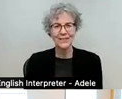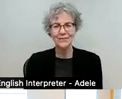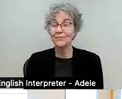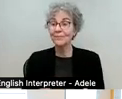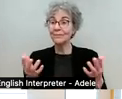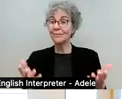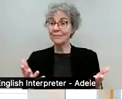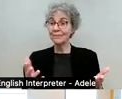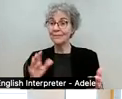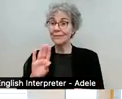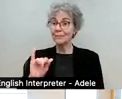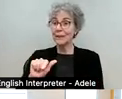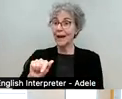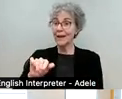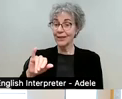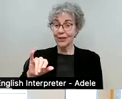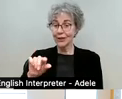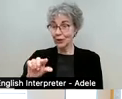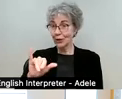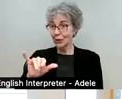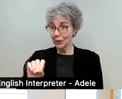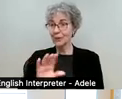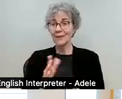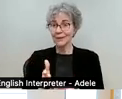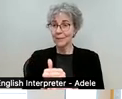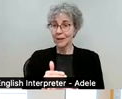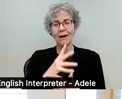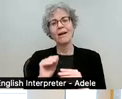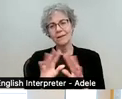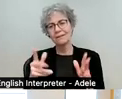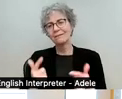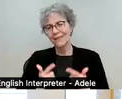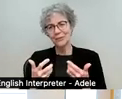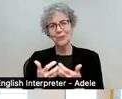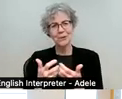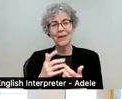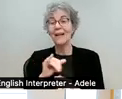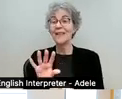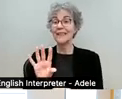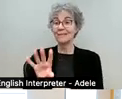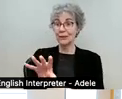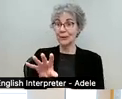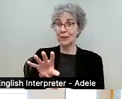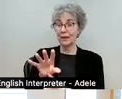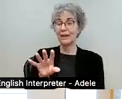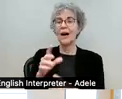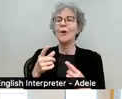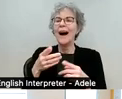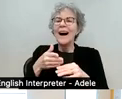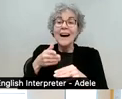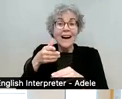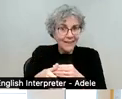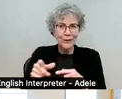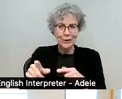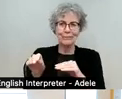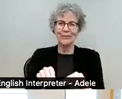So that's Biagio's apartment, and he obviously lives with a roommate. This video was taken soon after he moved in. So there's